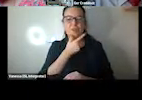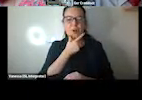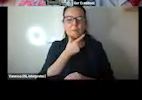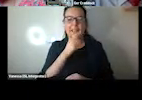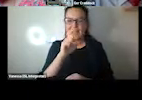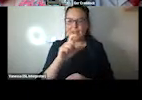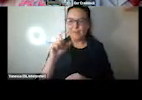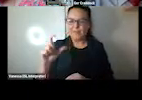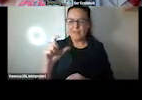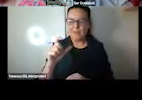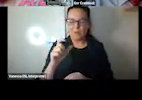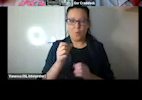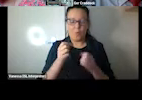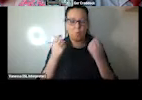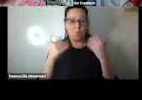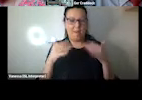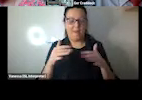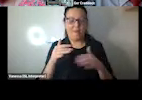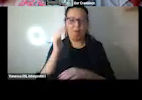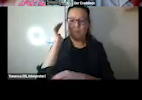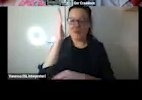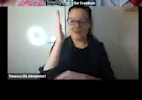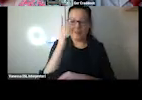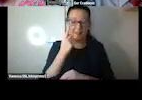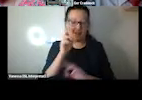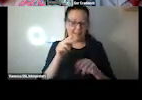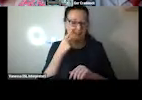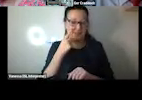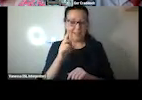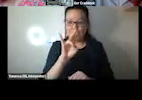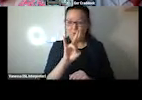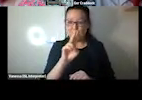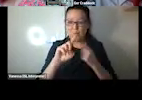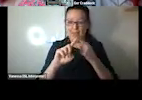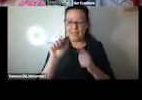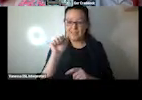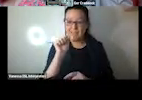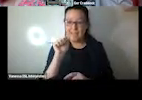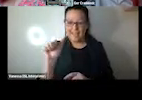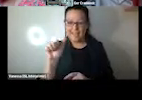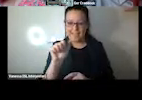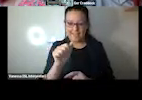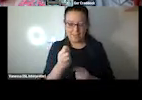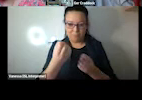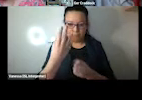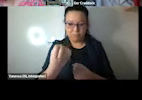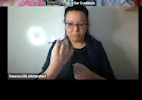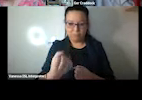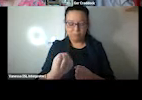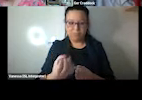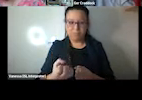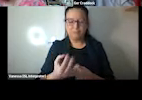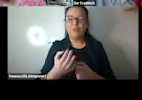they're coming in on the Q&A feed. So thank you very much for that, Selina. So next